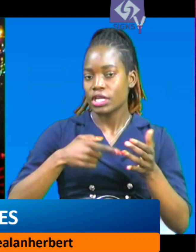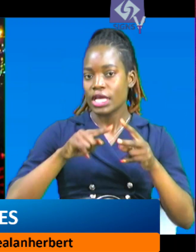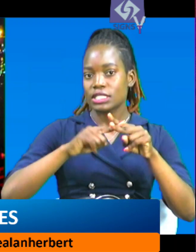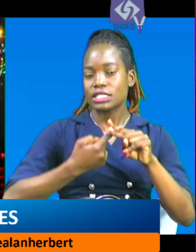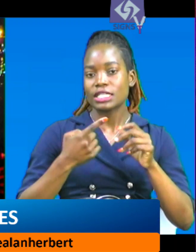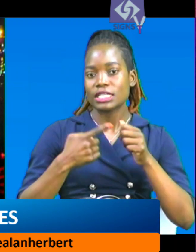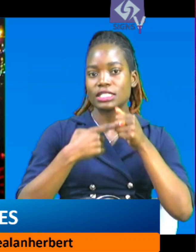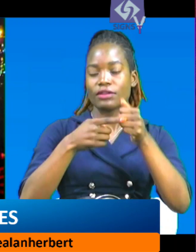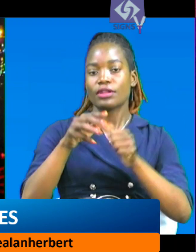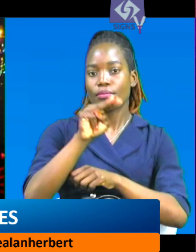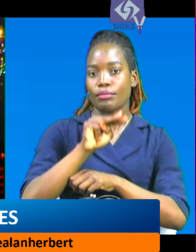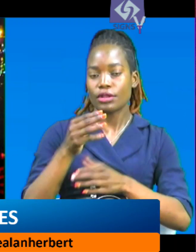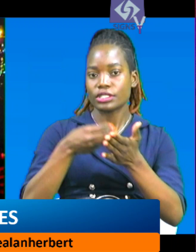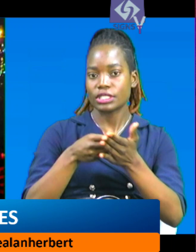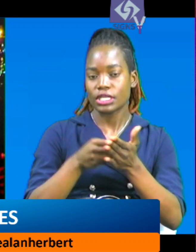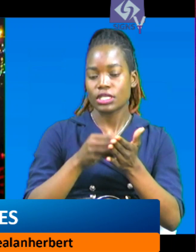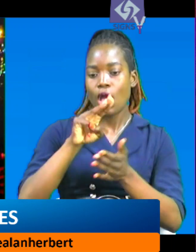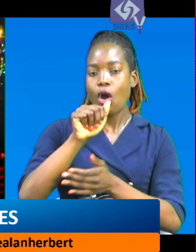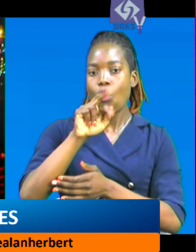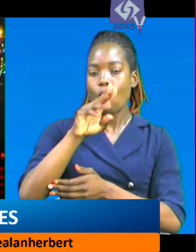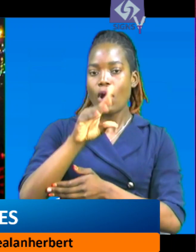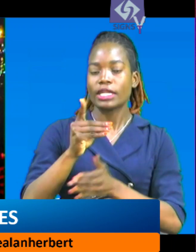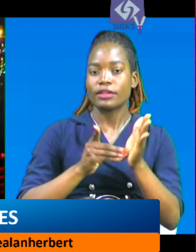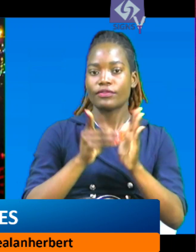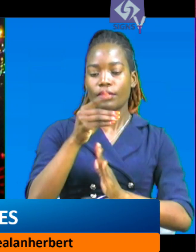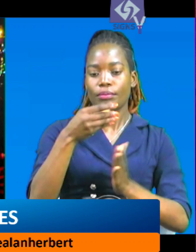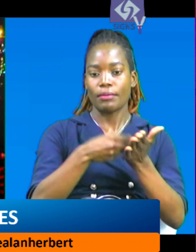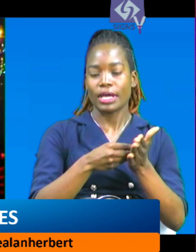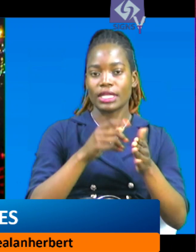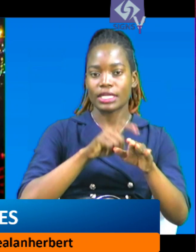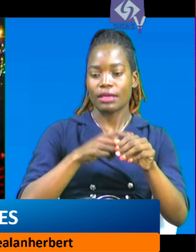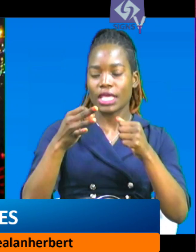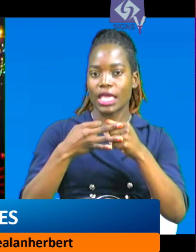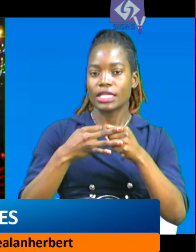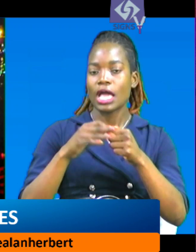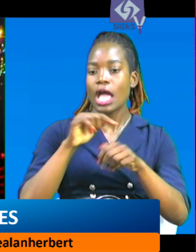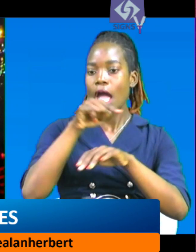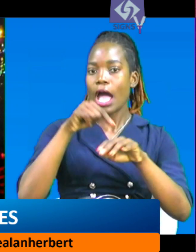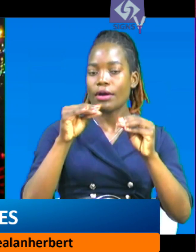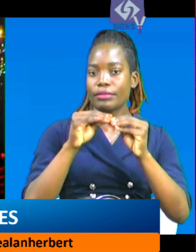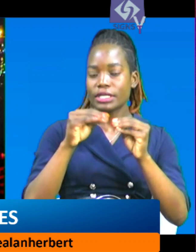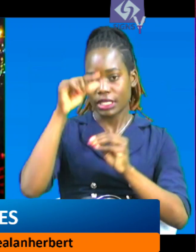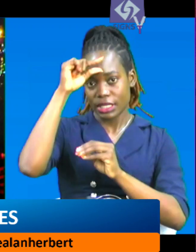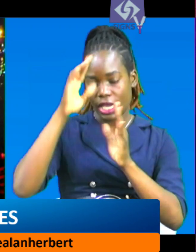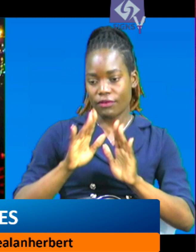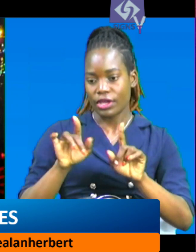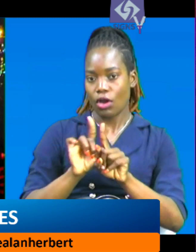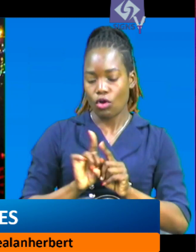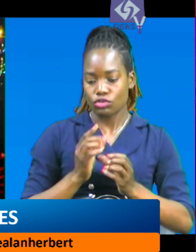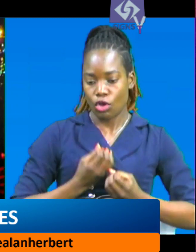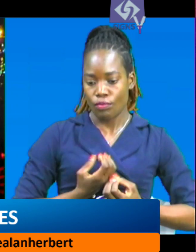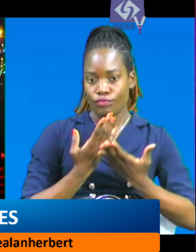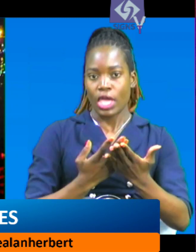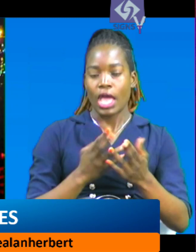establishment of a 600 million shillings Ward Development Fund. During the 8-hour meeting, Governor Wamatangi also expressed